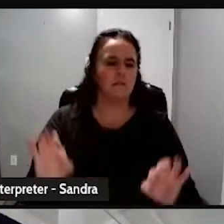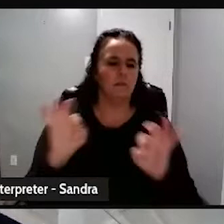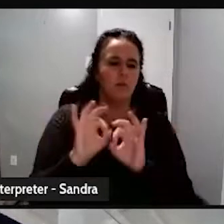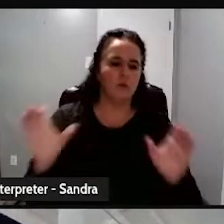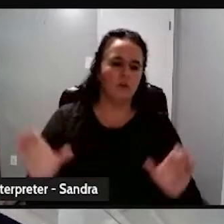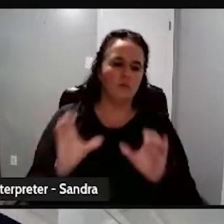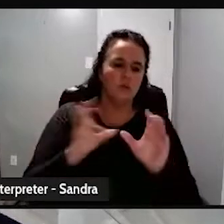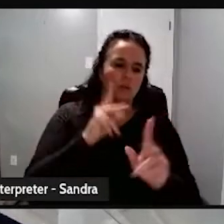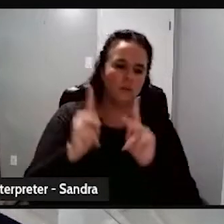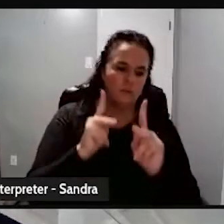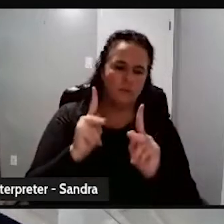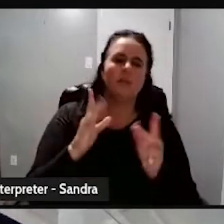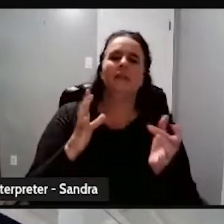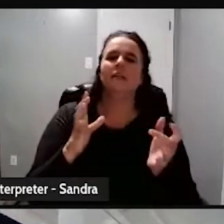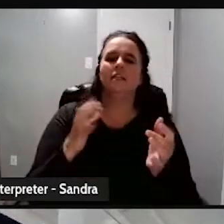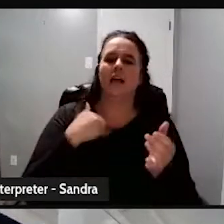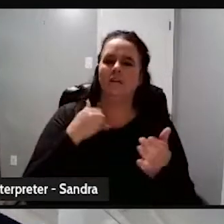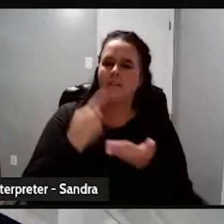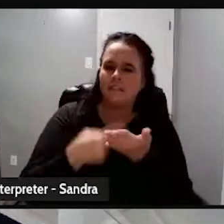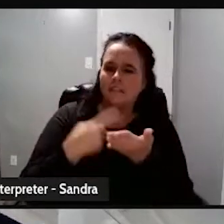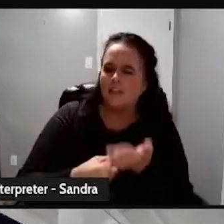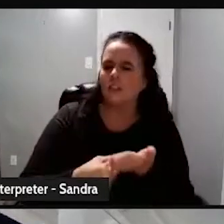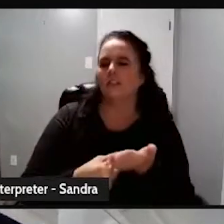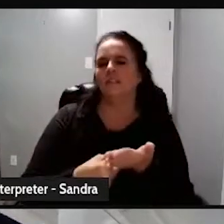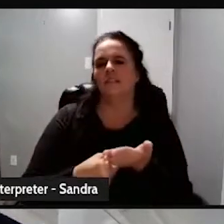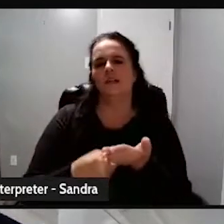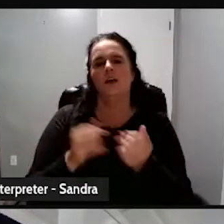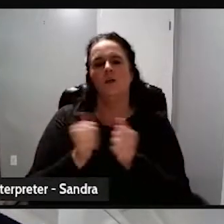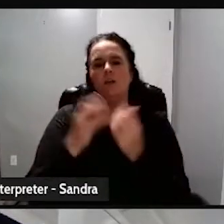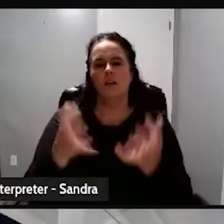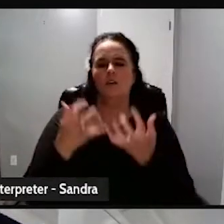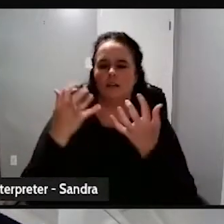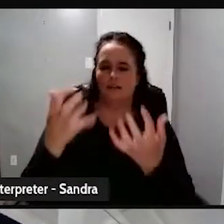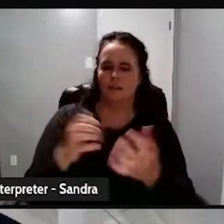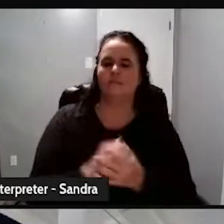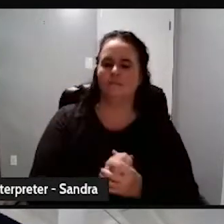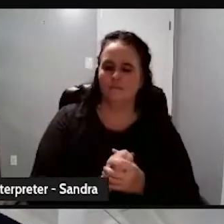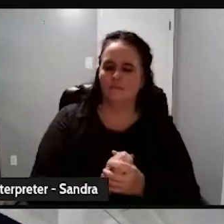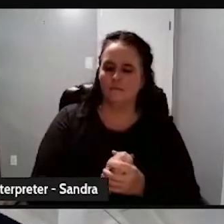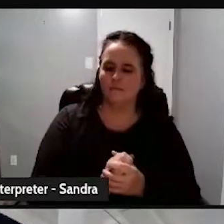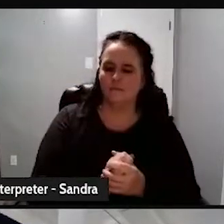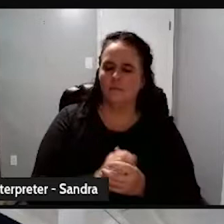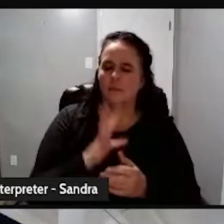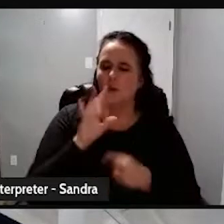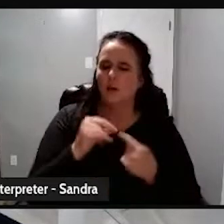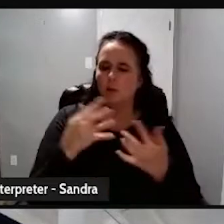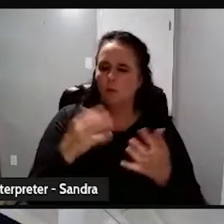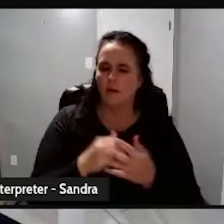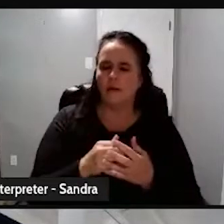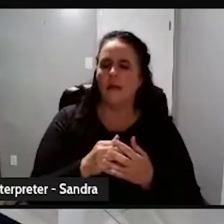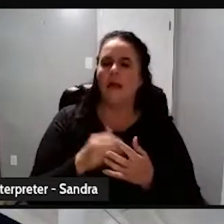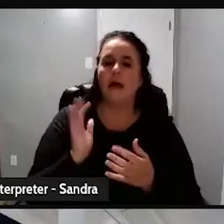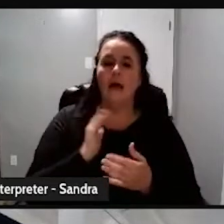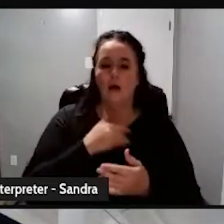encourage discussions and conversations we have with our audiences. Talking about our illnesses, whether it's mental